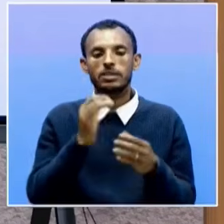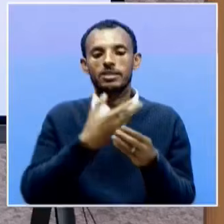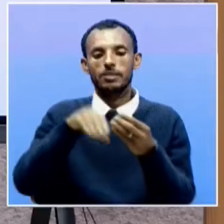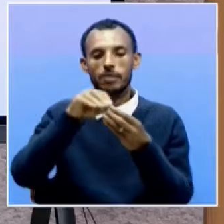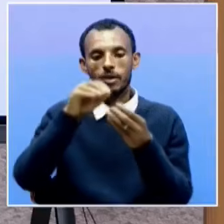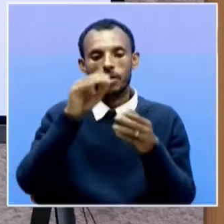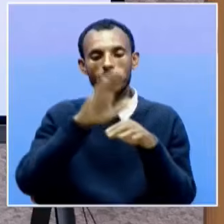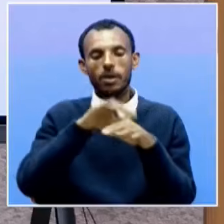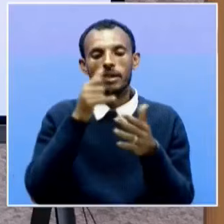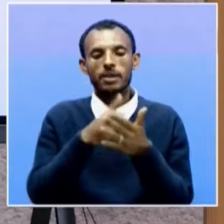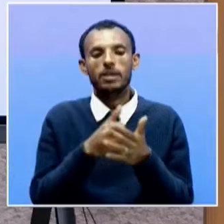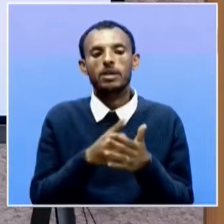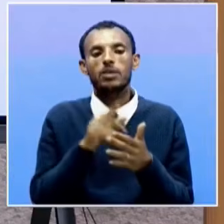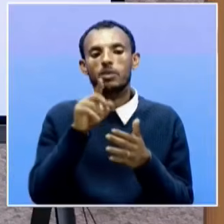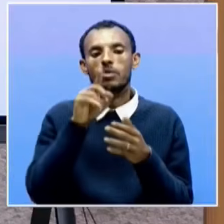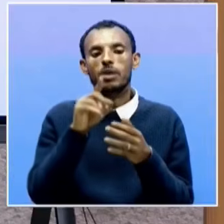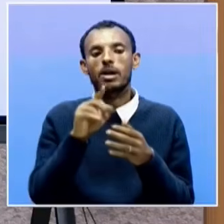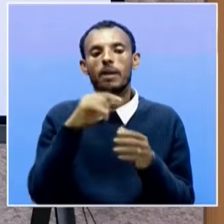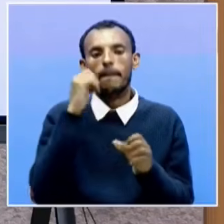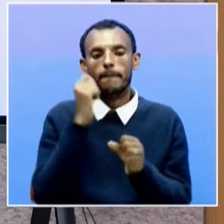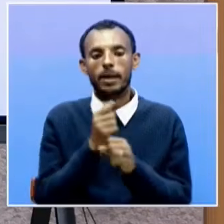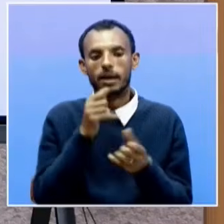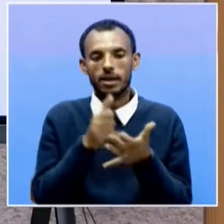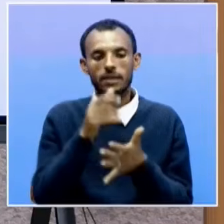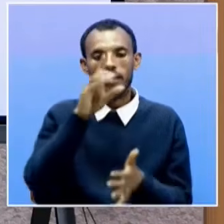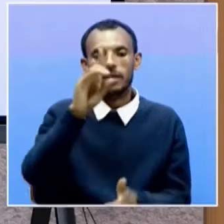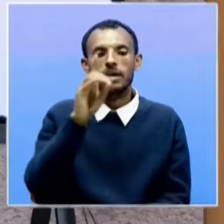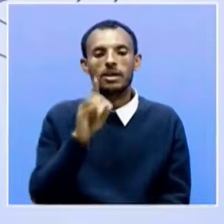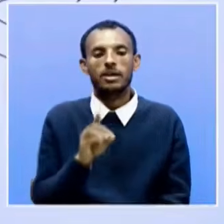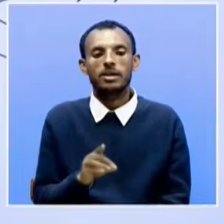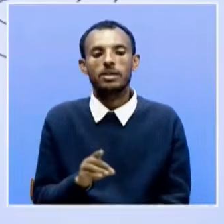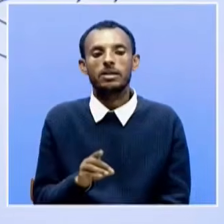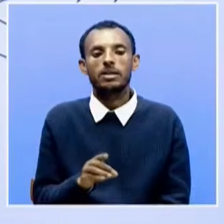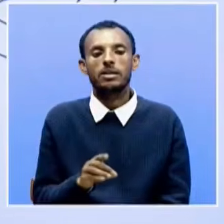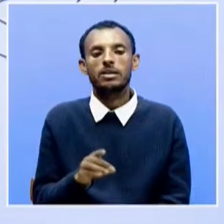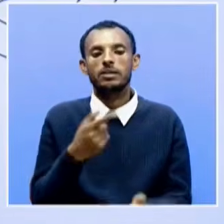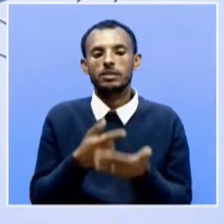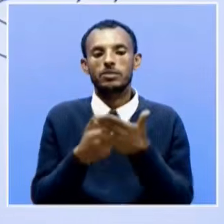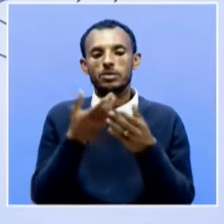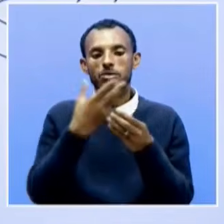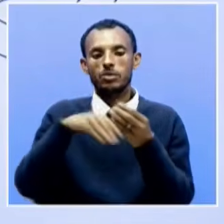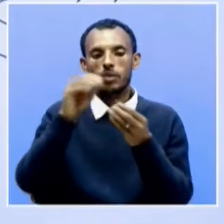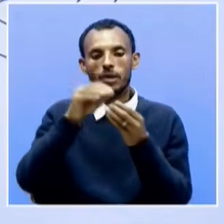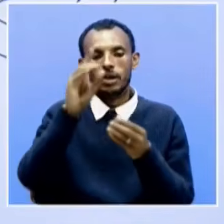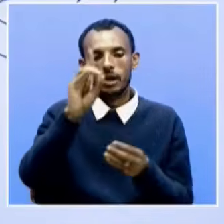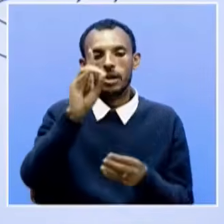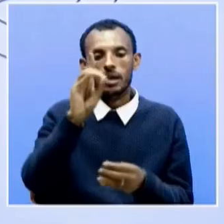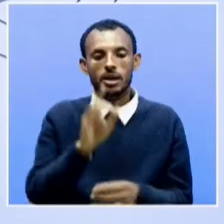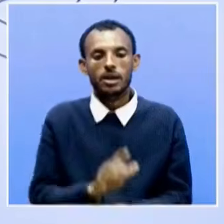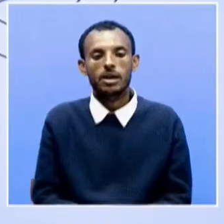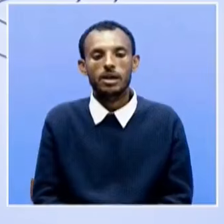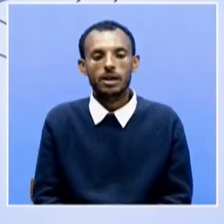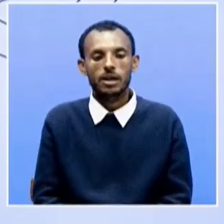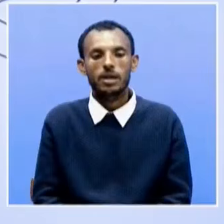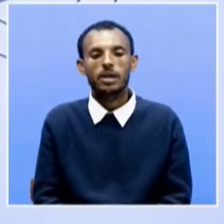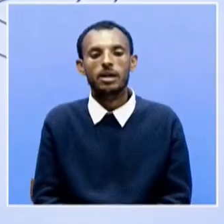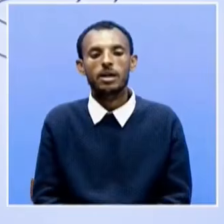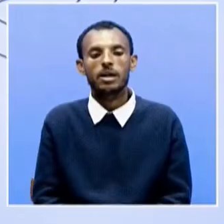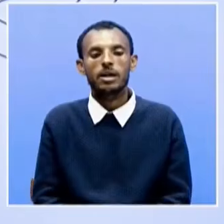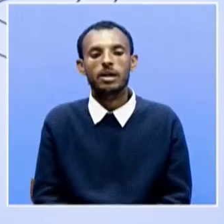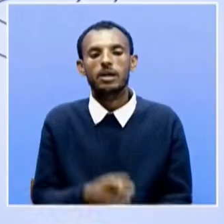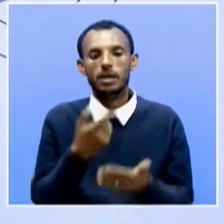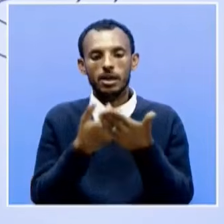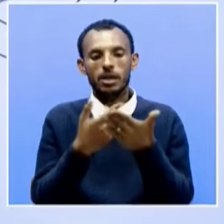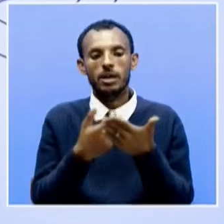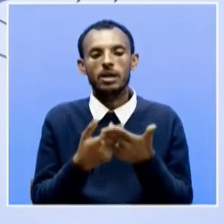this. So you can make this D. This also should be D, okay? You can make this correction. So